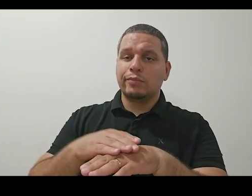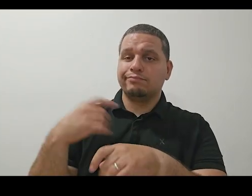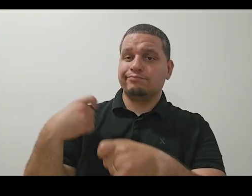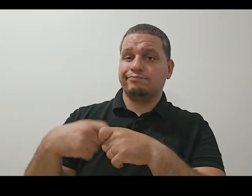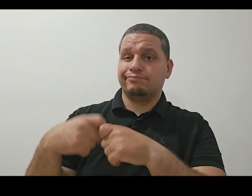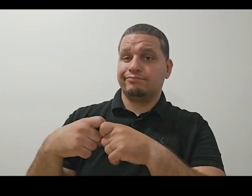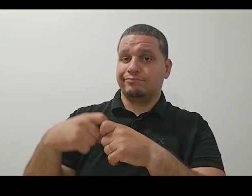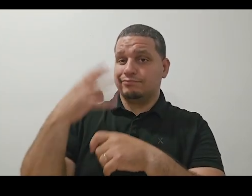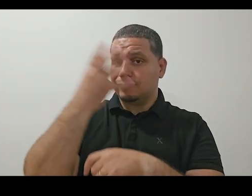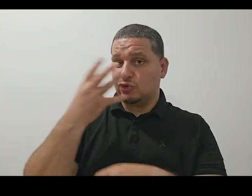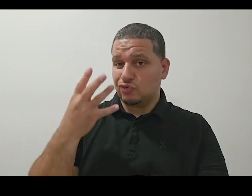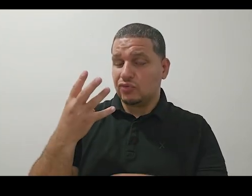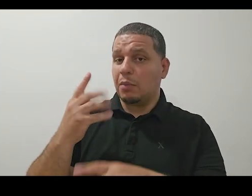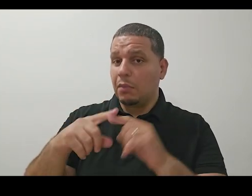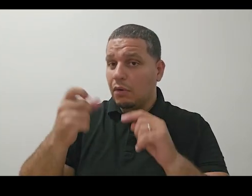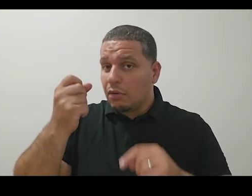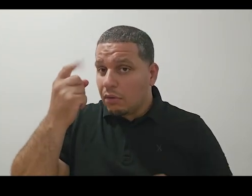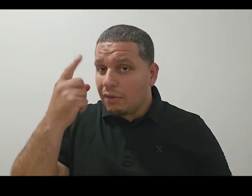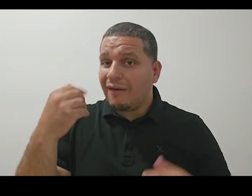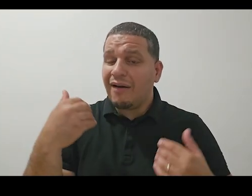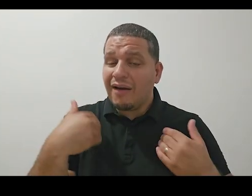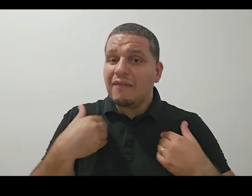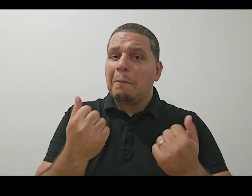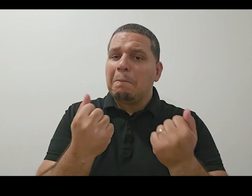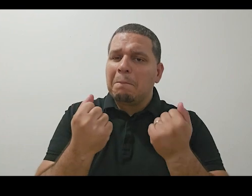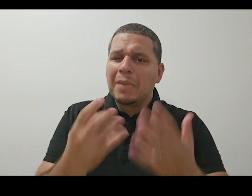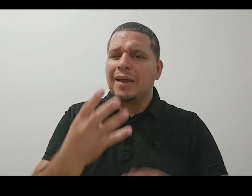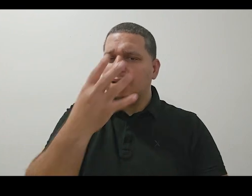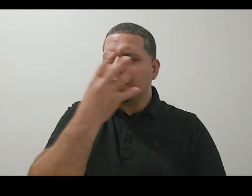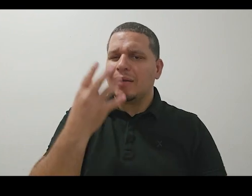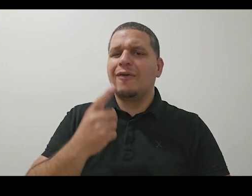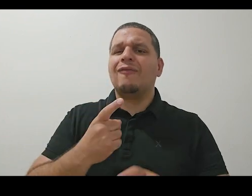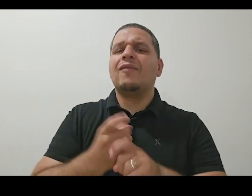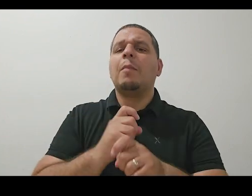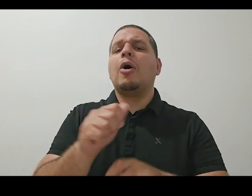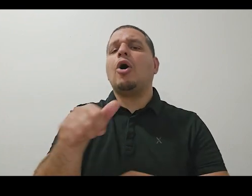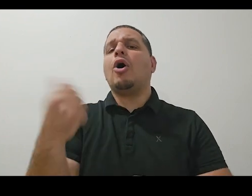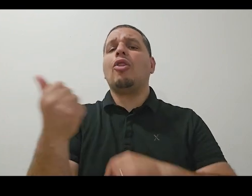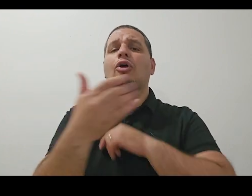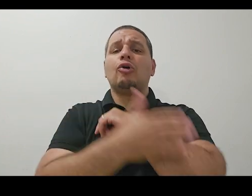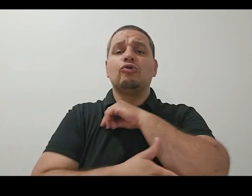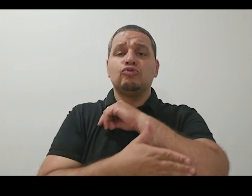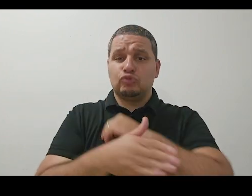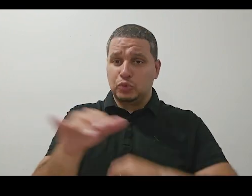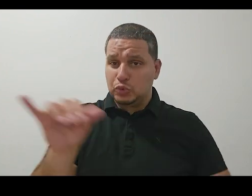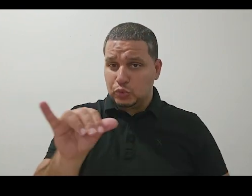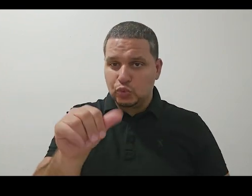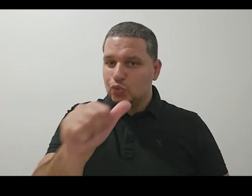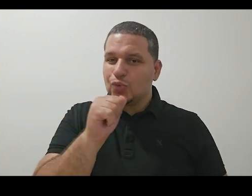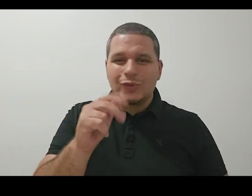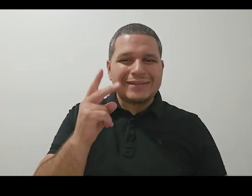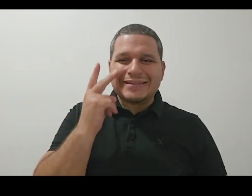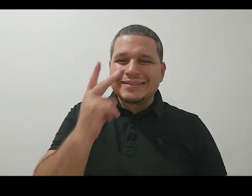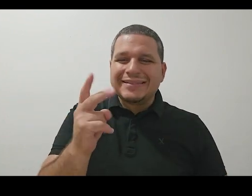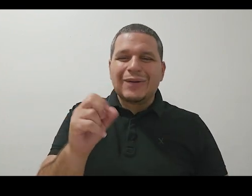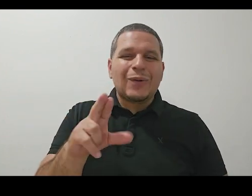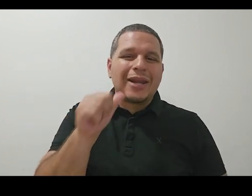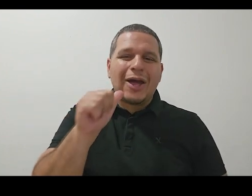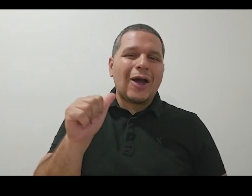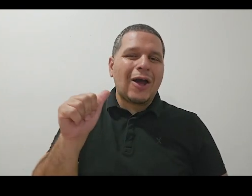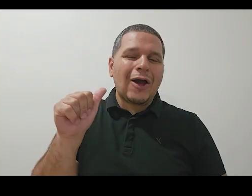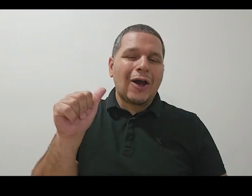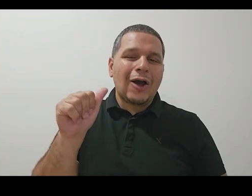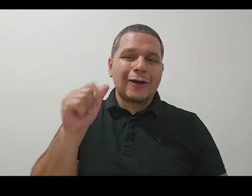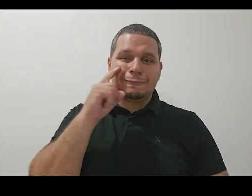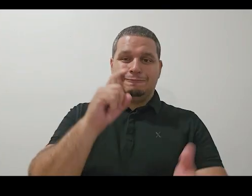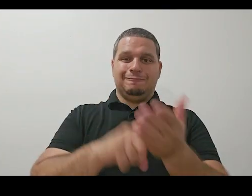coming in, but there are a lot of migrants from many other countries that you don't see or hear that they're being announced